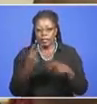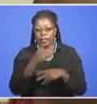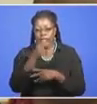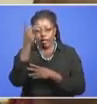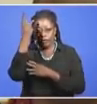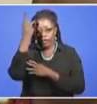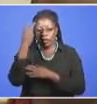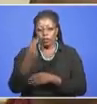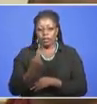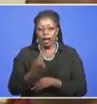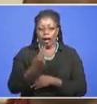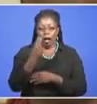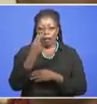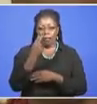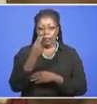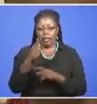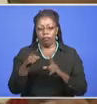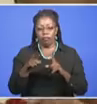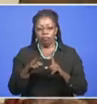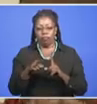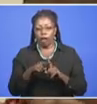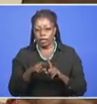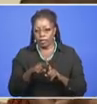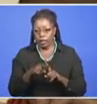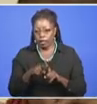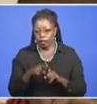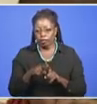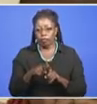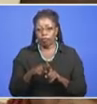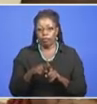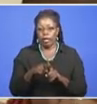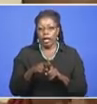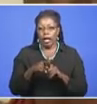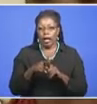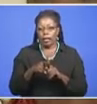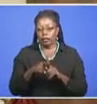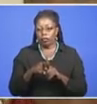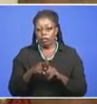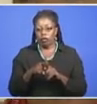was upbeat and positive and wanted to talk